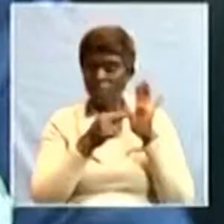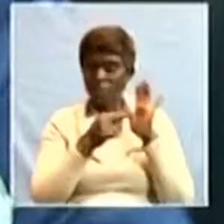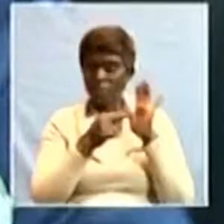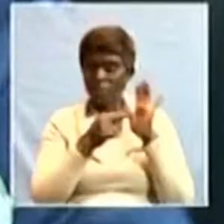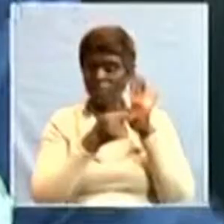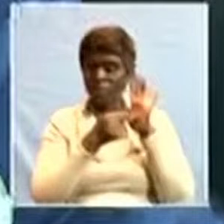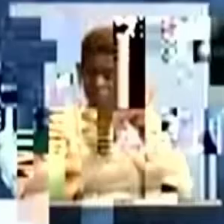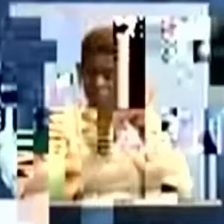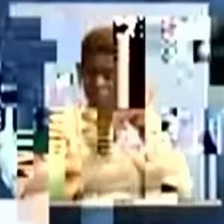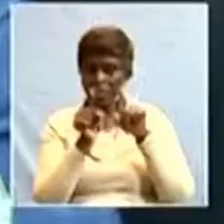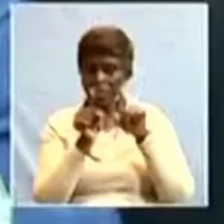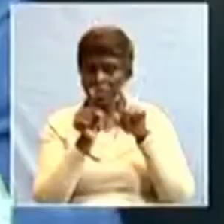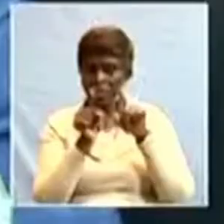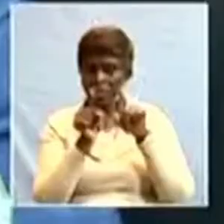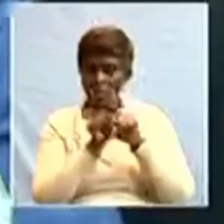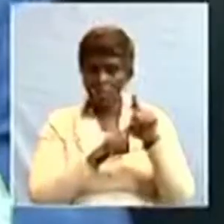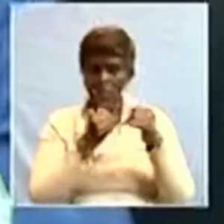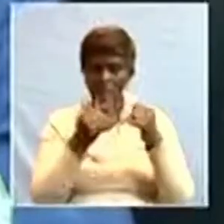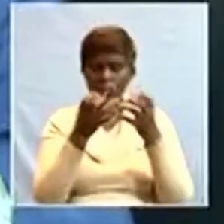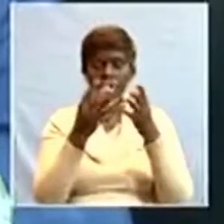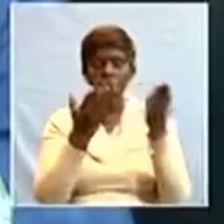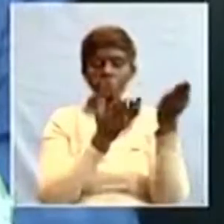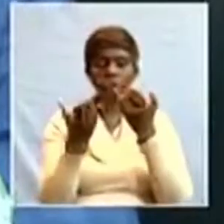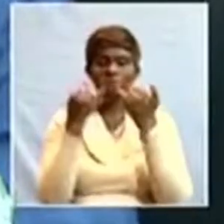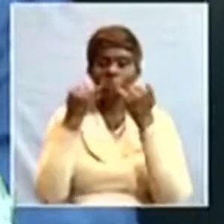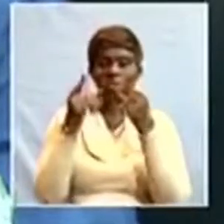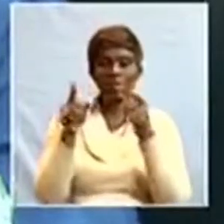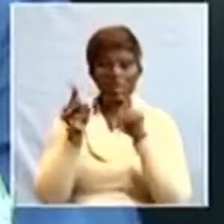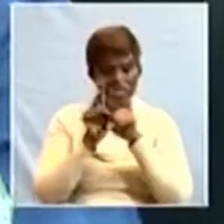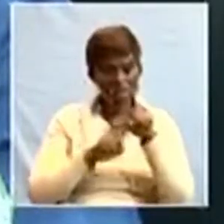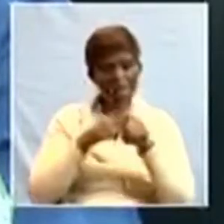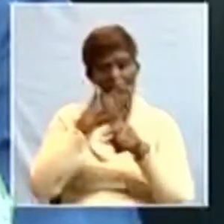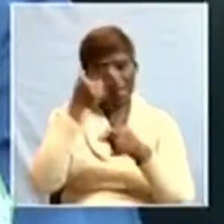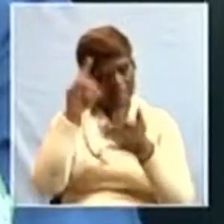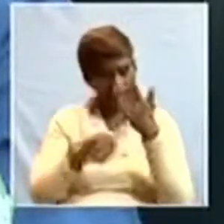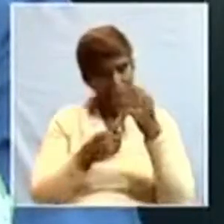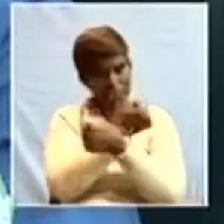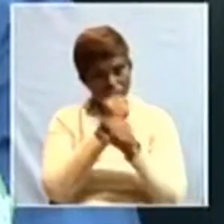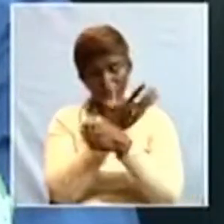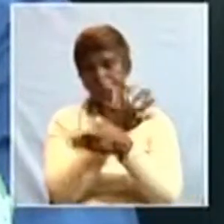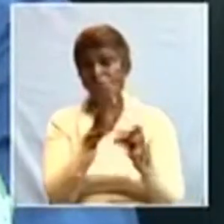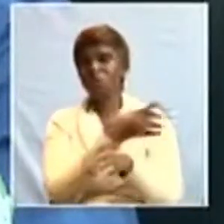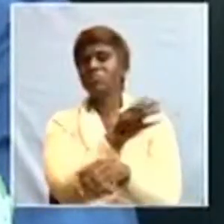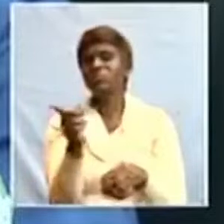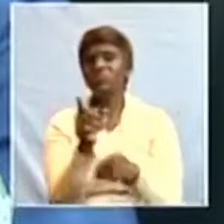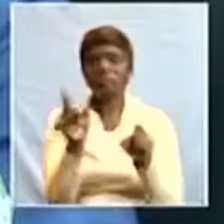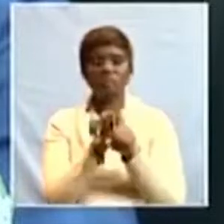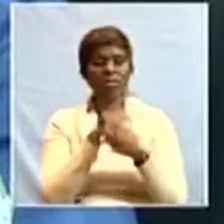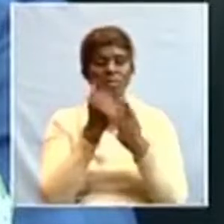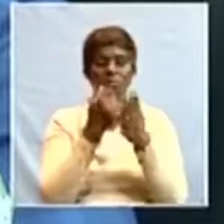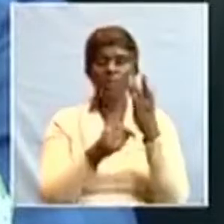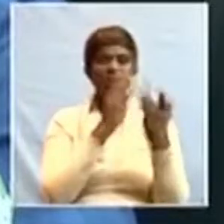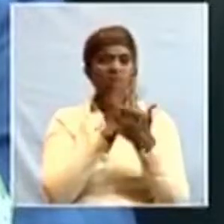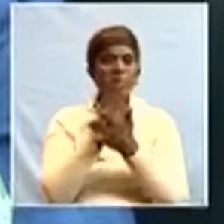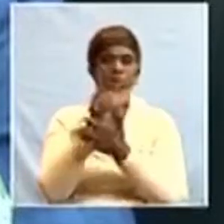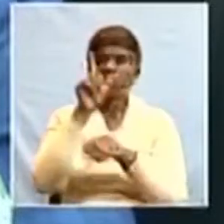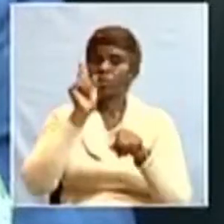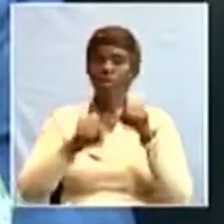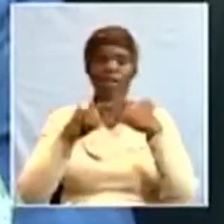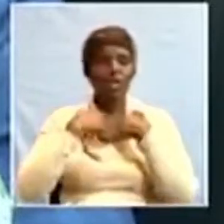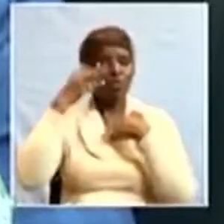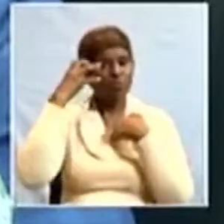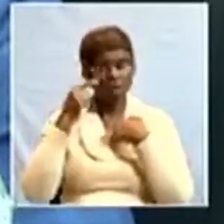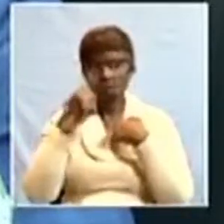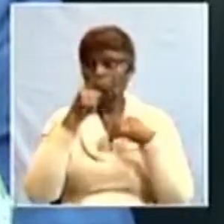here they want to now bring information here. You must charge them. The buck stops with you. You can't have officers who